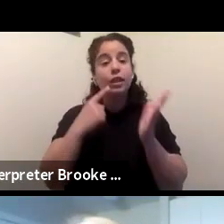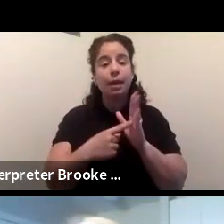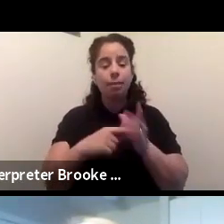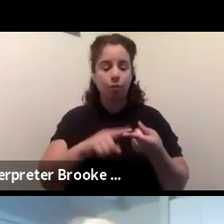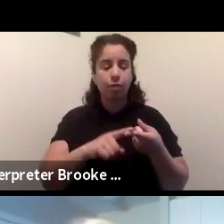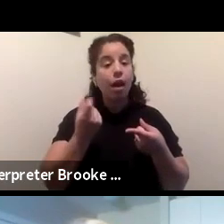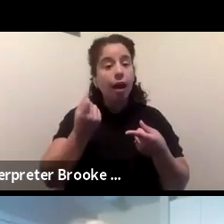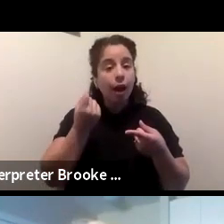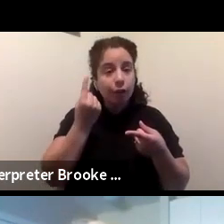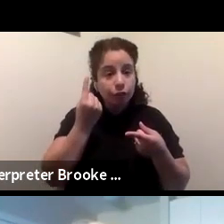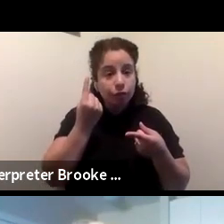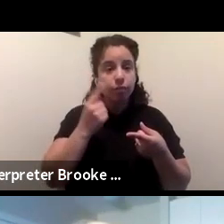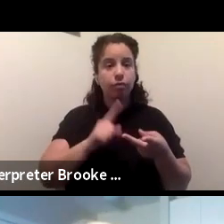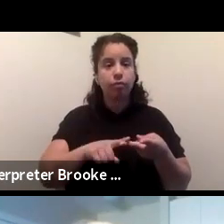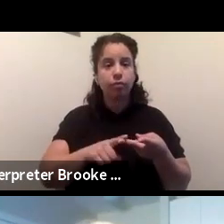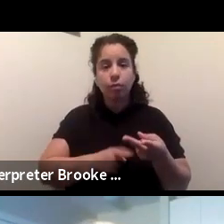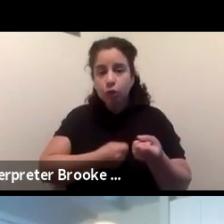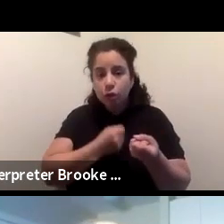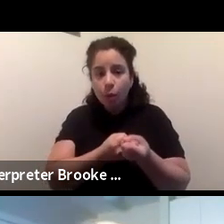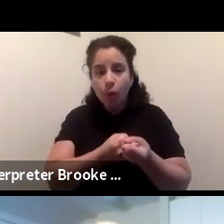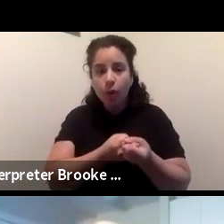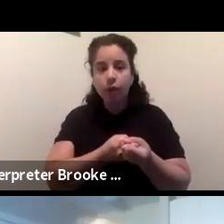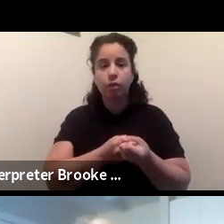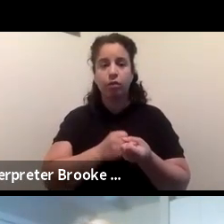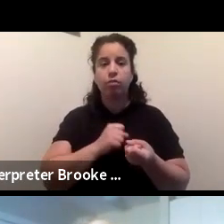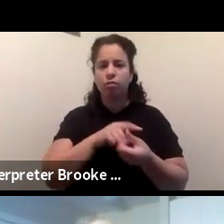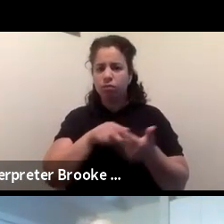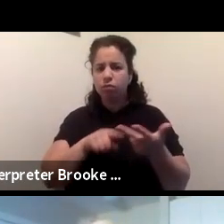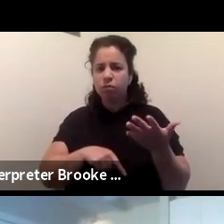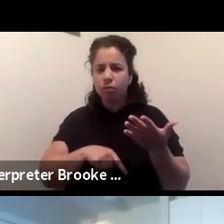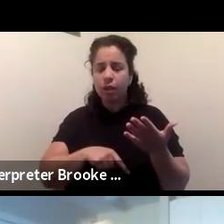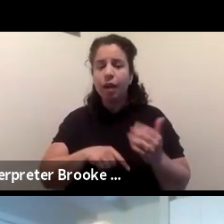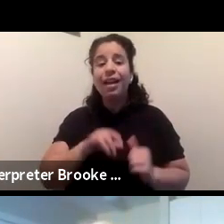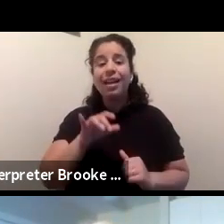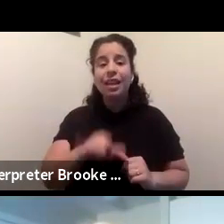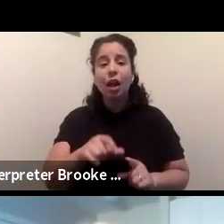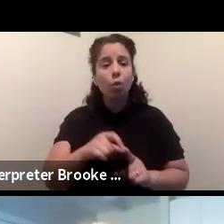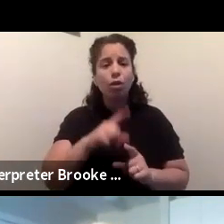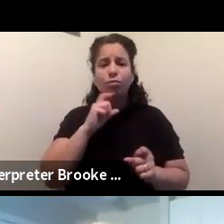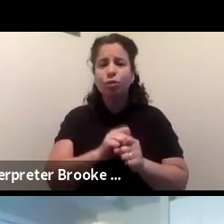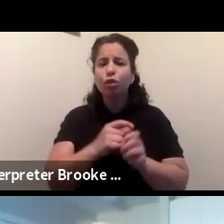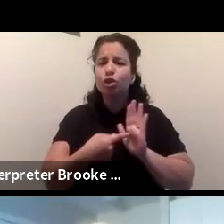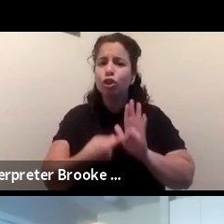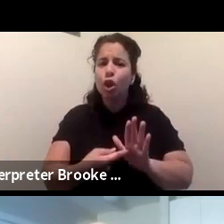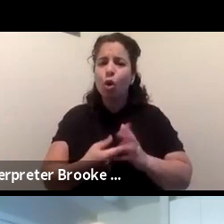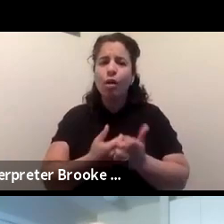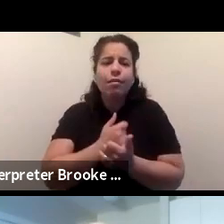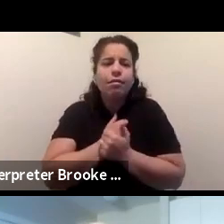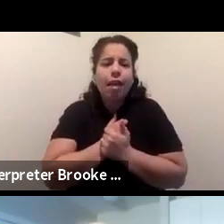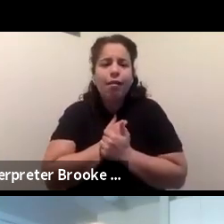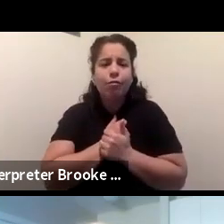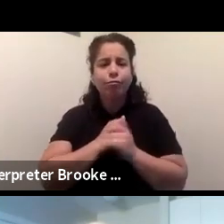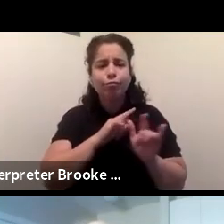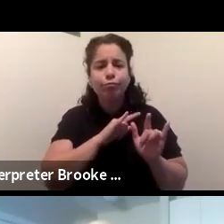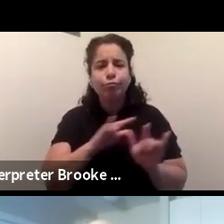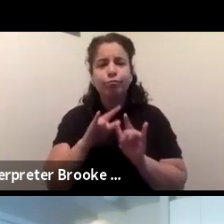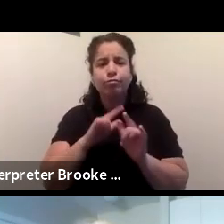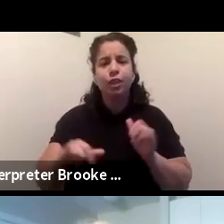supporting, and all these words that are just love. And that's what